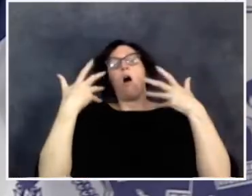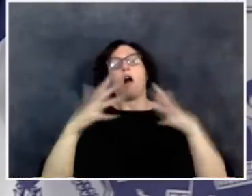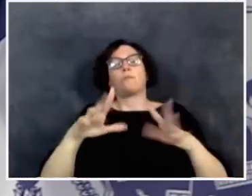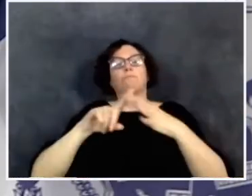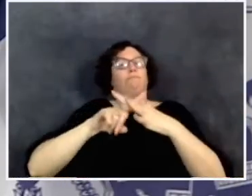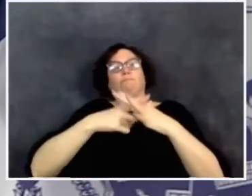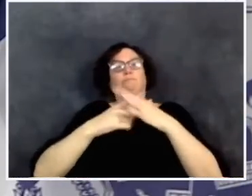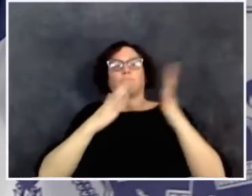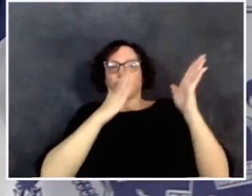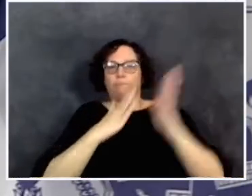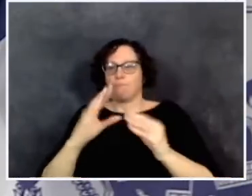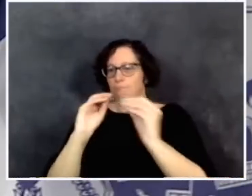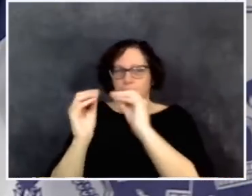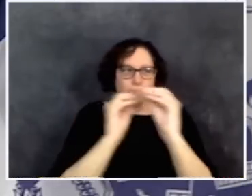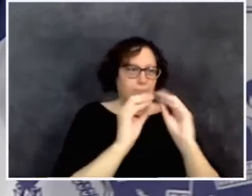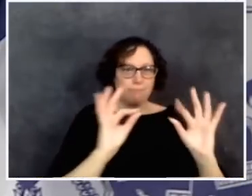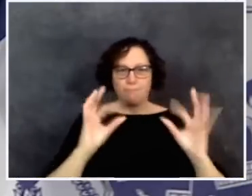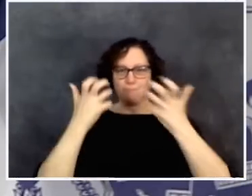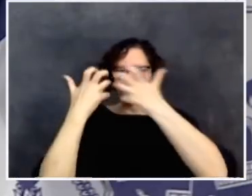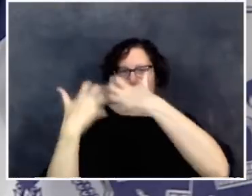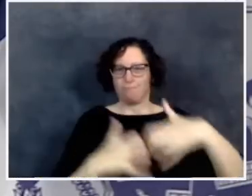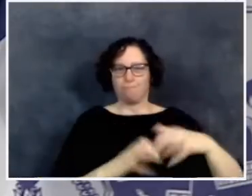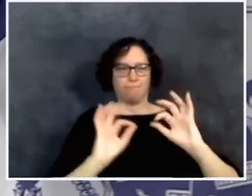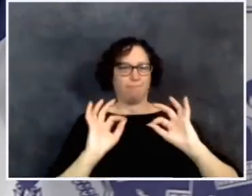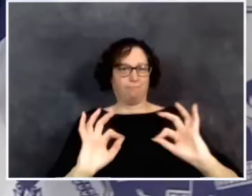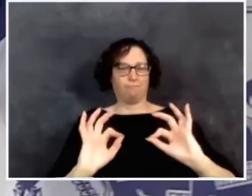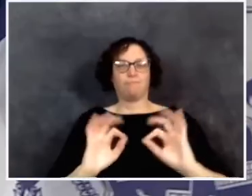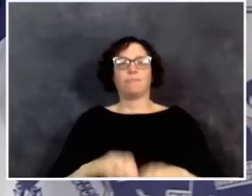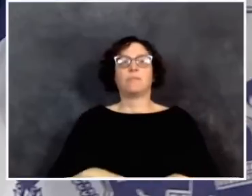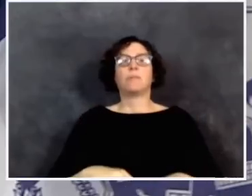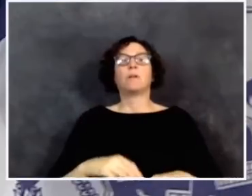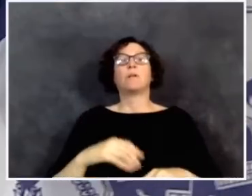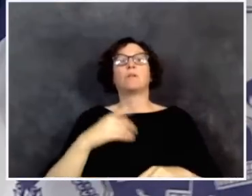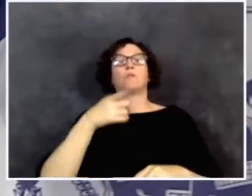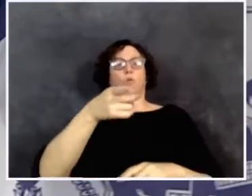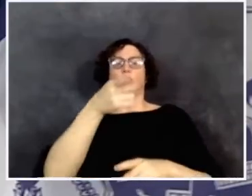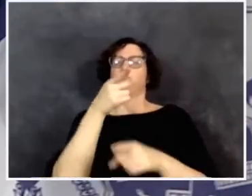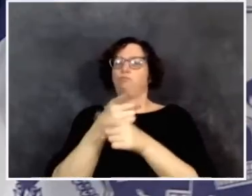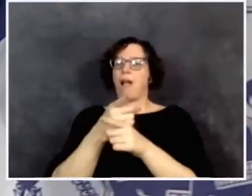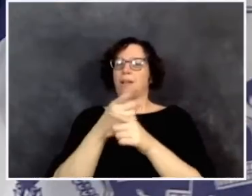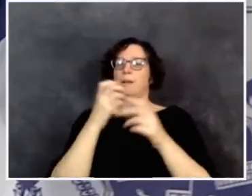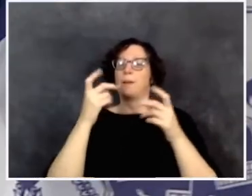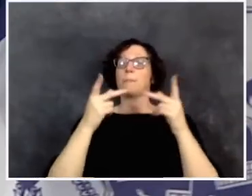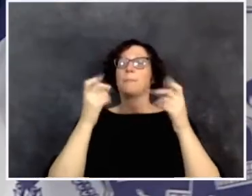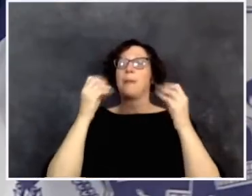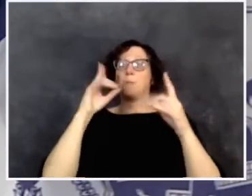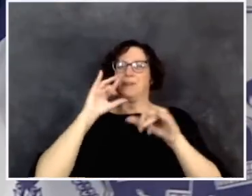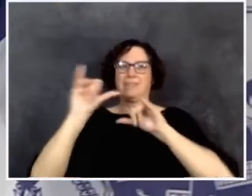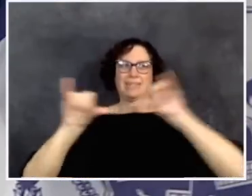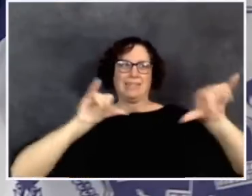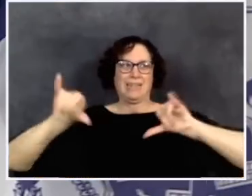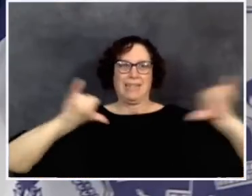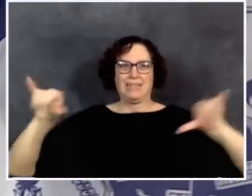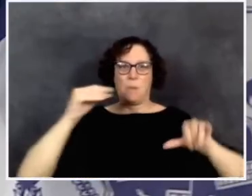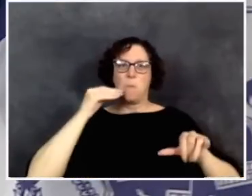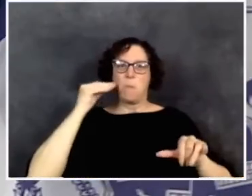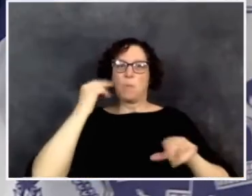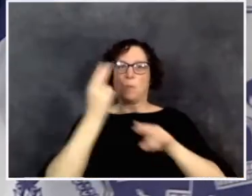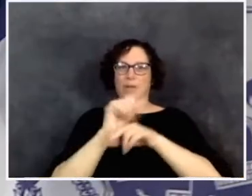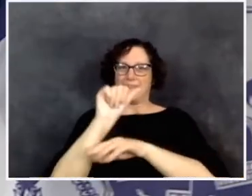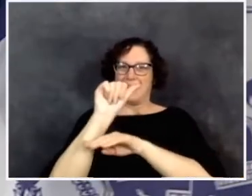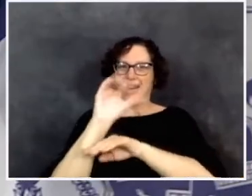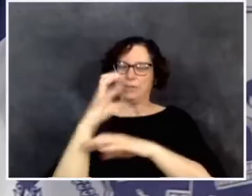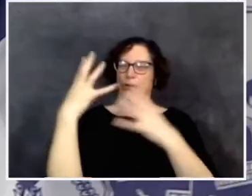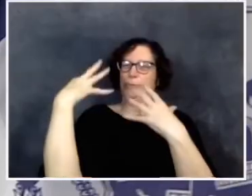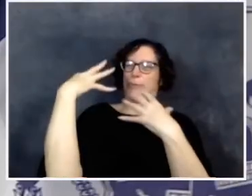I think you're right that a lot of people will be home using air conditioning as it gets hot. I think given that we